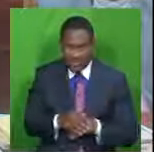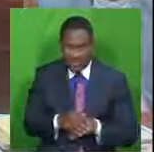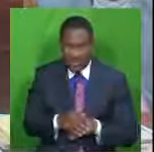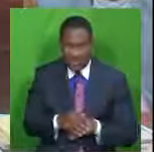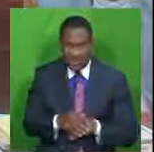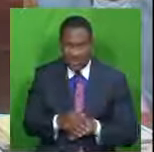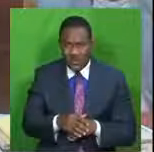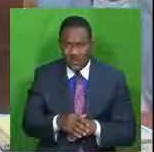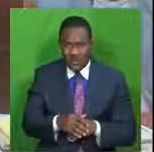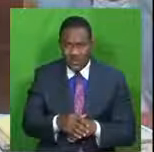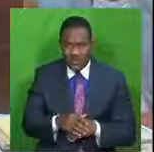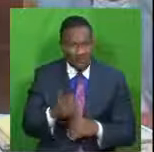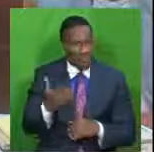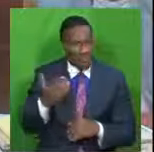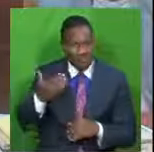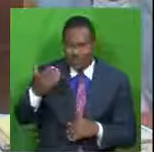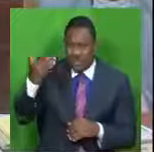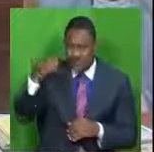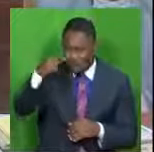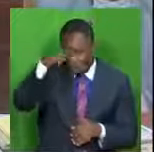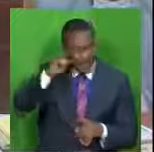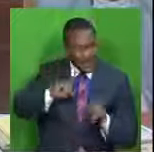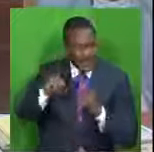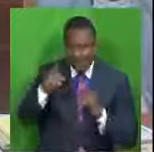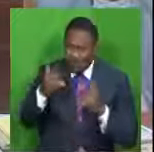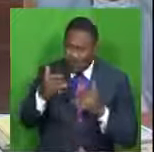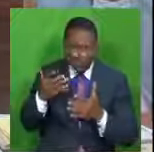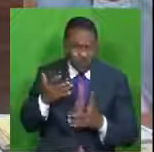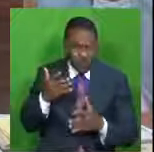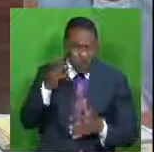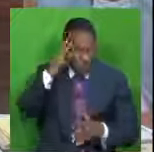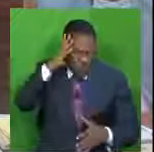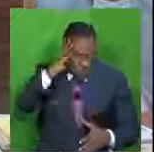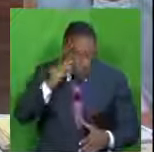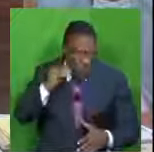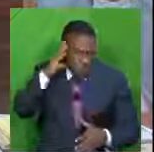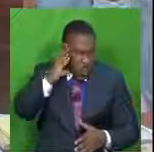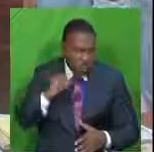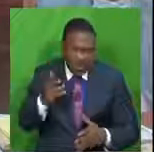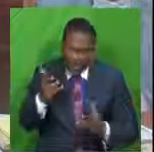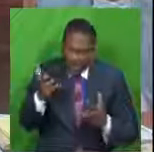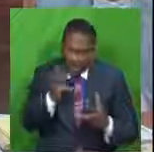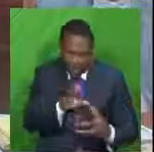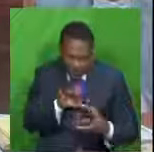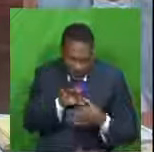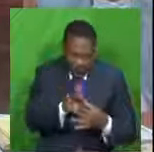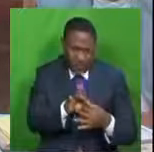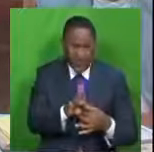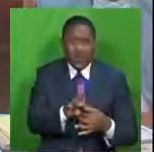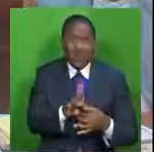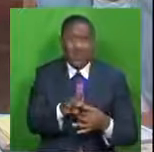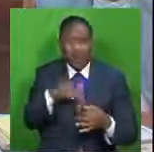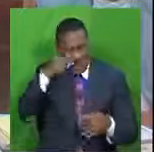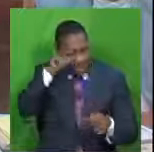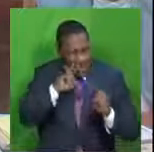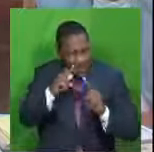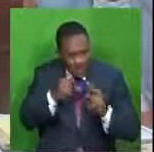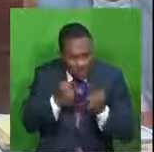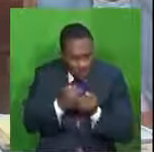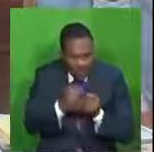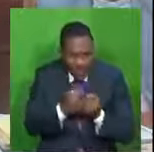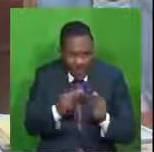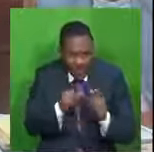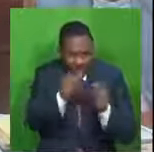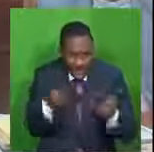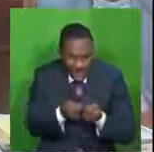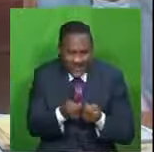There are many experienced Black Stars players who want to play a role in supporting your technical bench to be